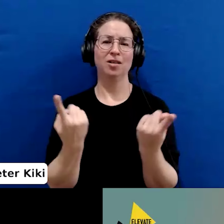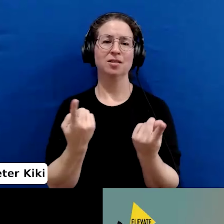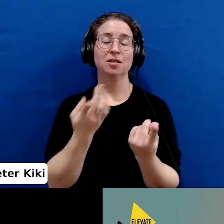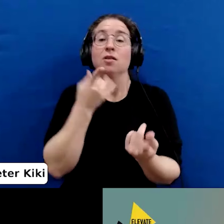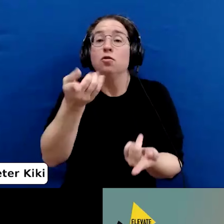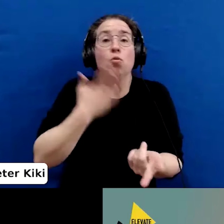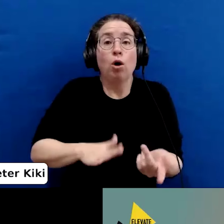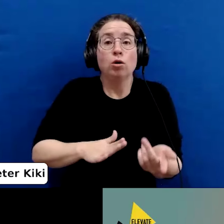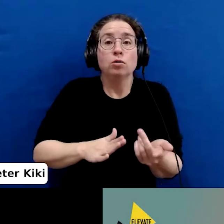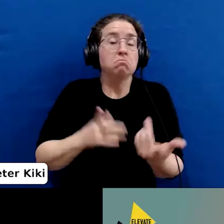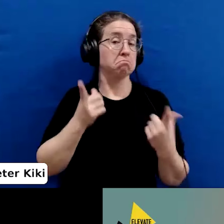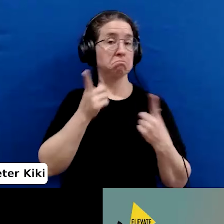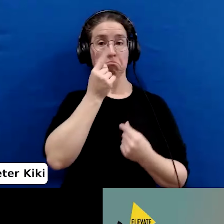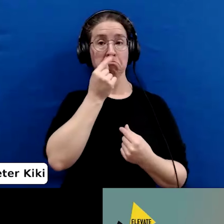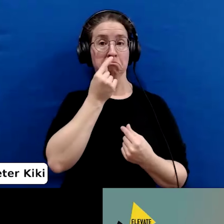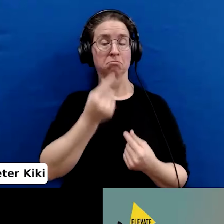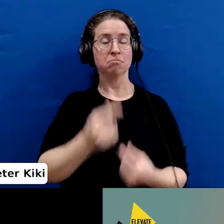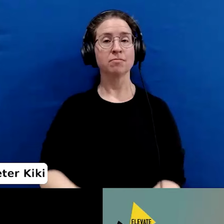you're super passionate about.